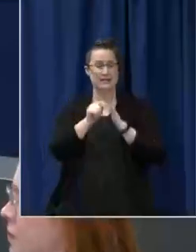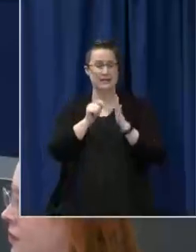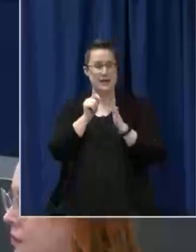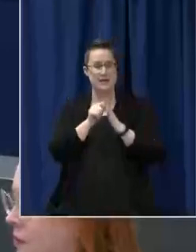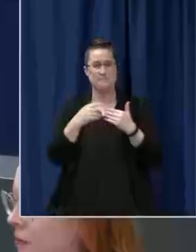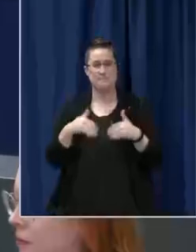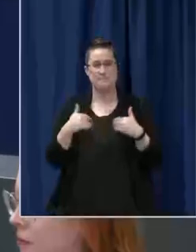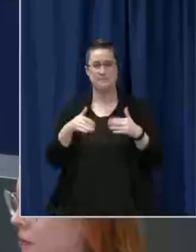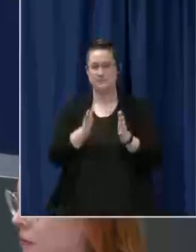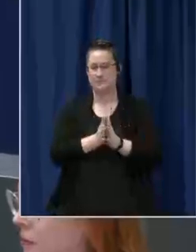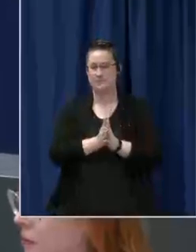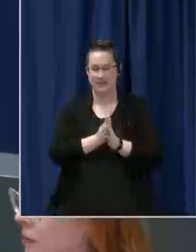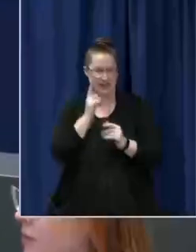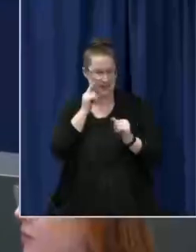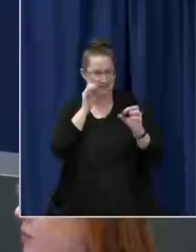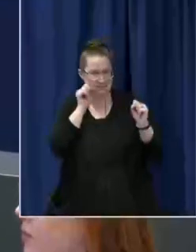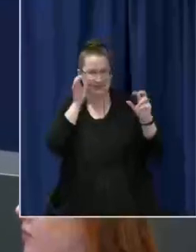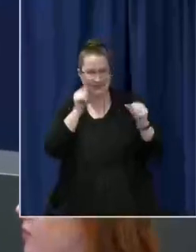be amazing. So